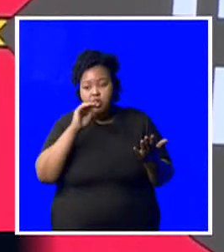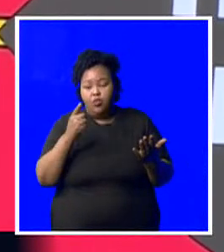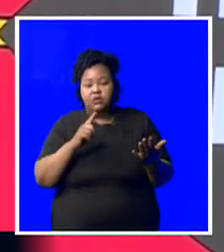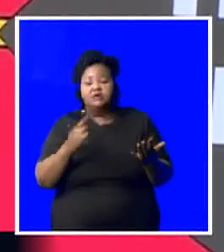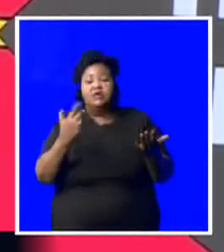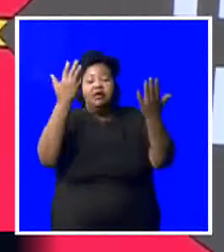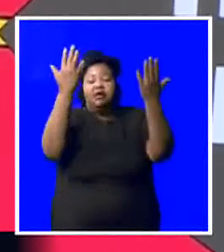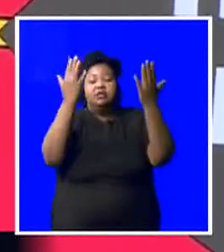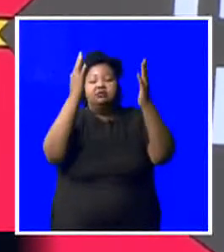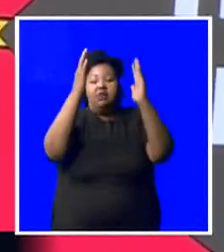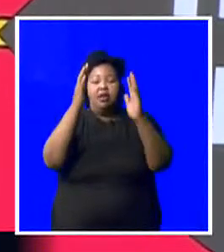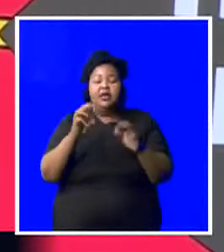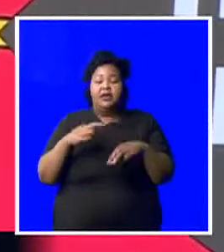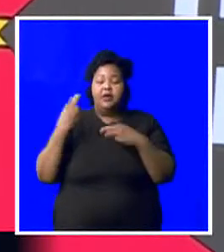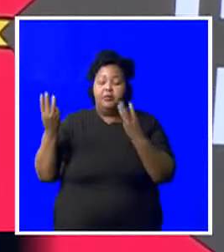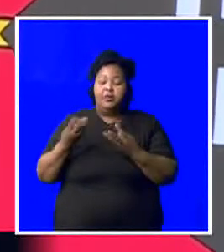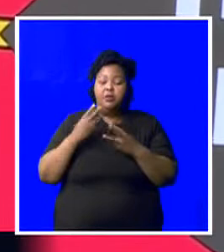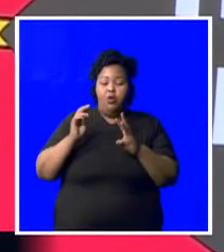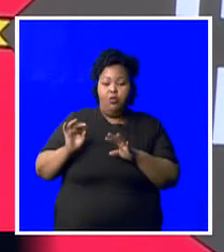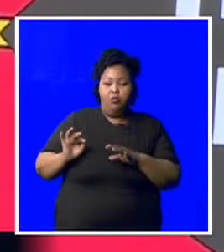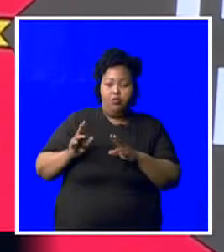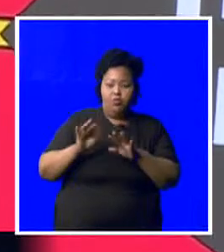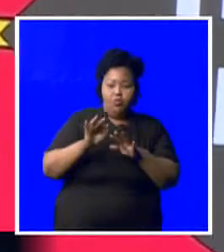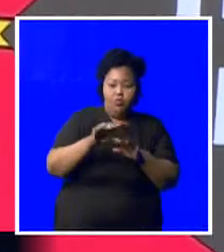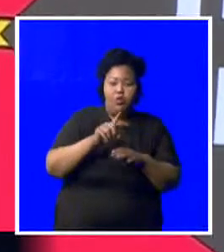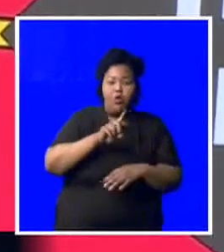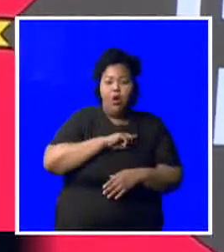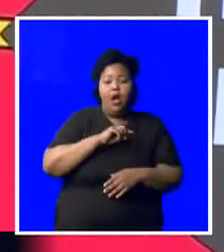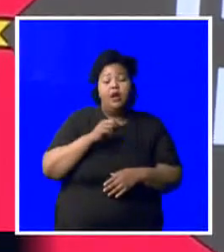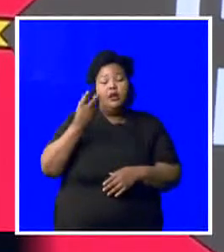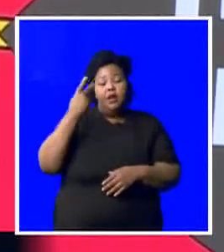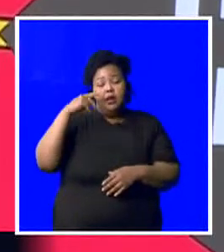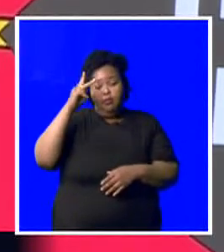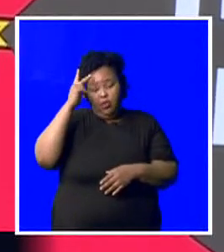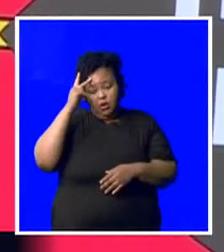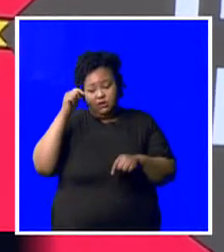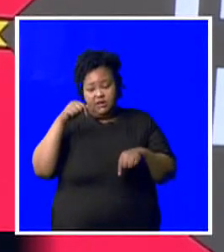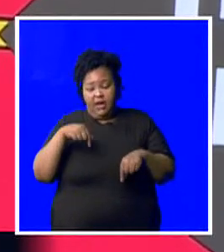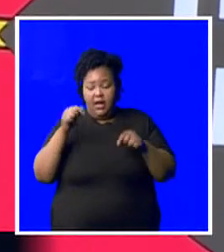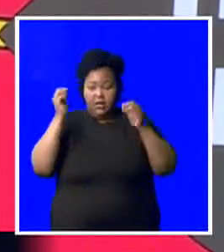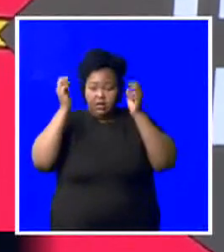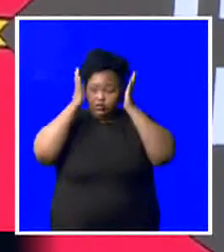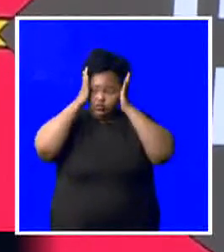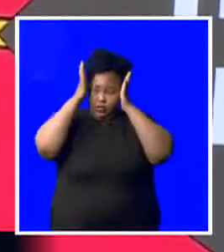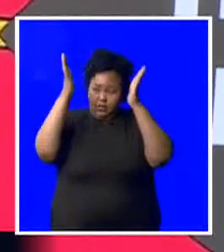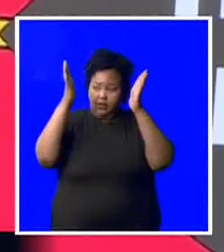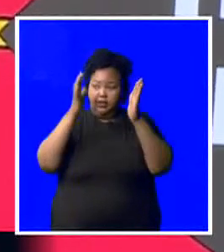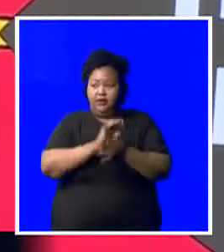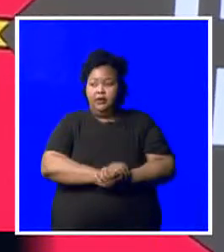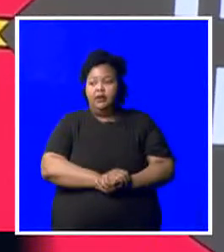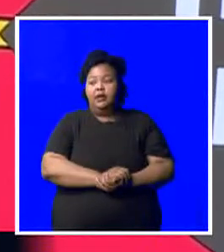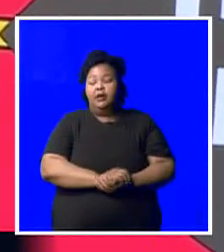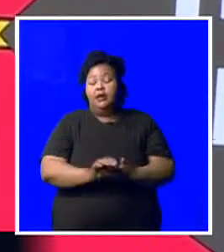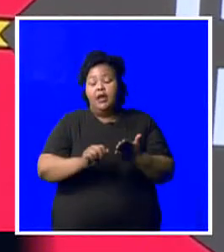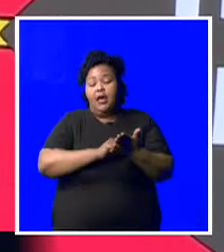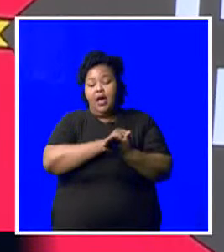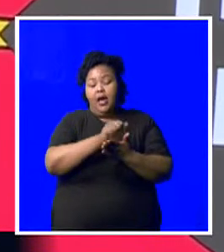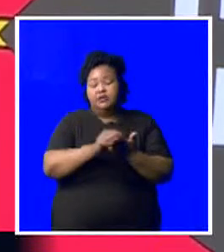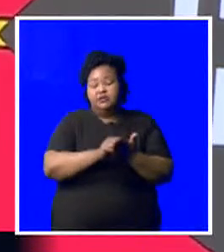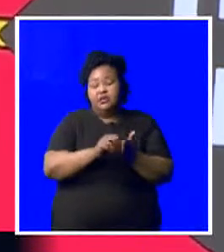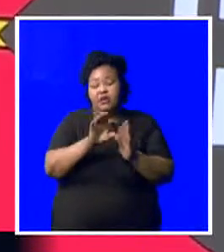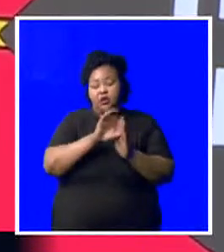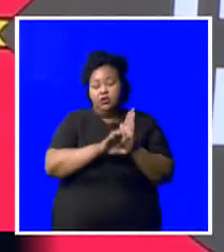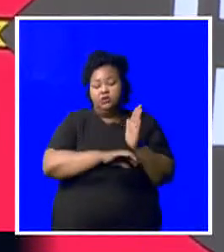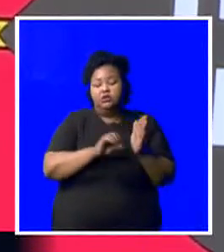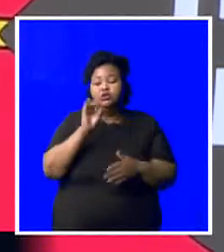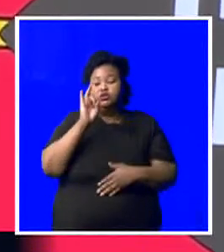ngoba kuyipolicy yelive lalala sikhona khona le section leyo ye constitution iyachaca